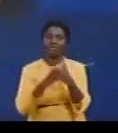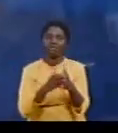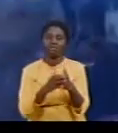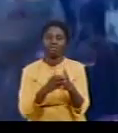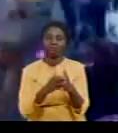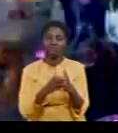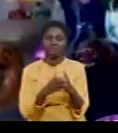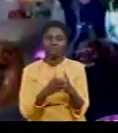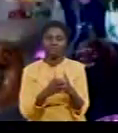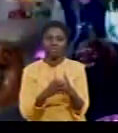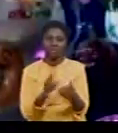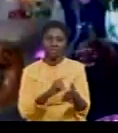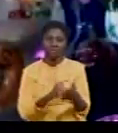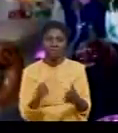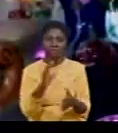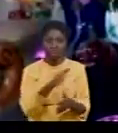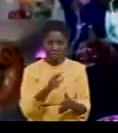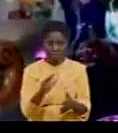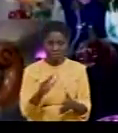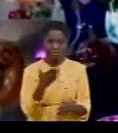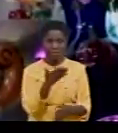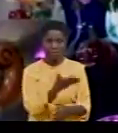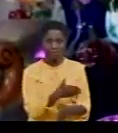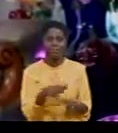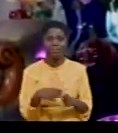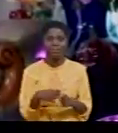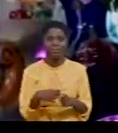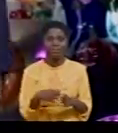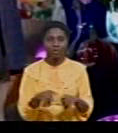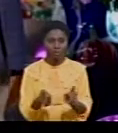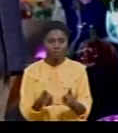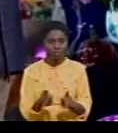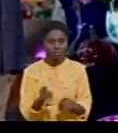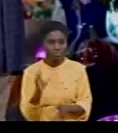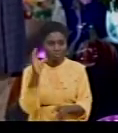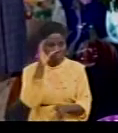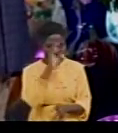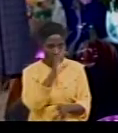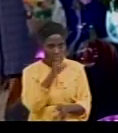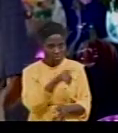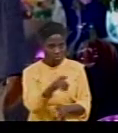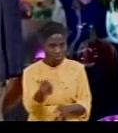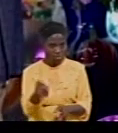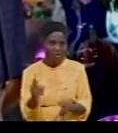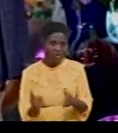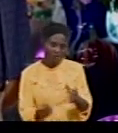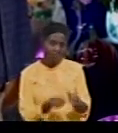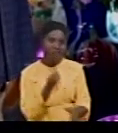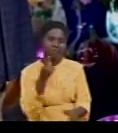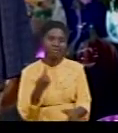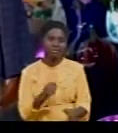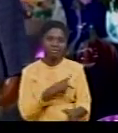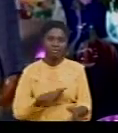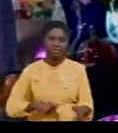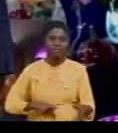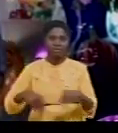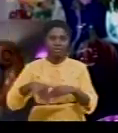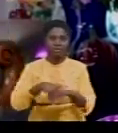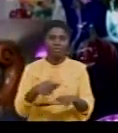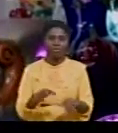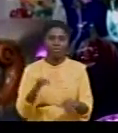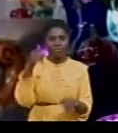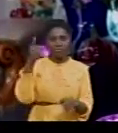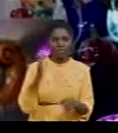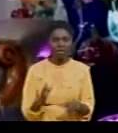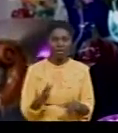verse 33 there. Verse 33, but seek ye first the kingdom of God